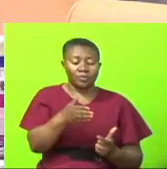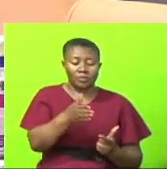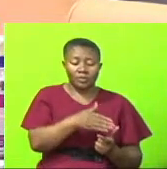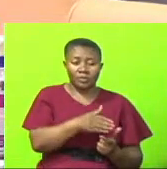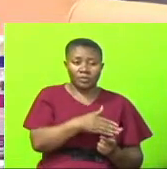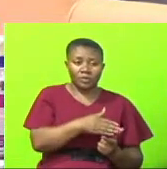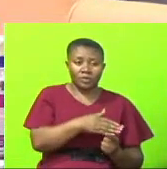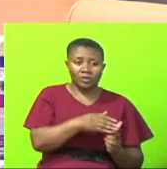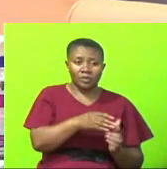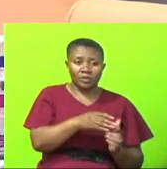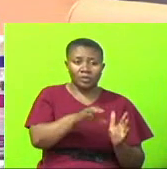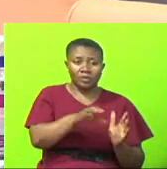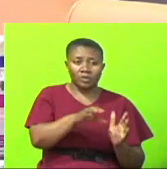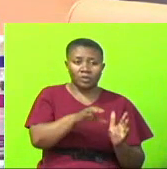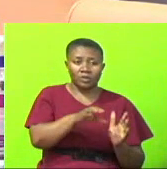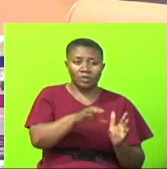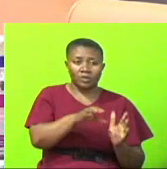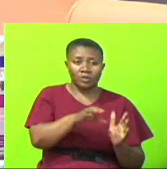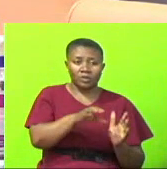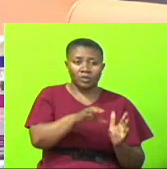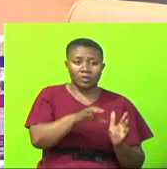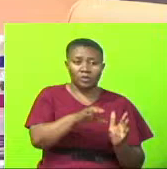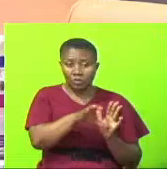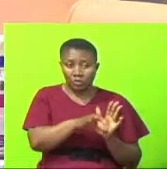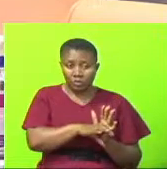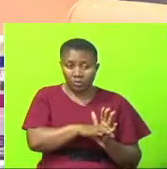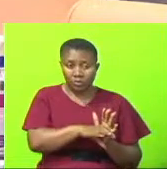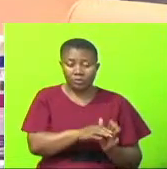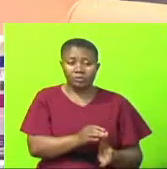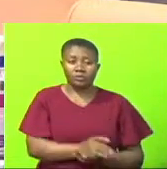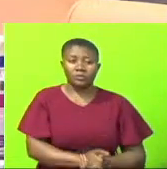of 1992, and two, on common sense,